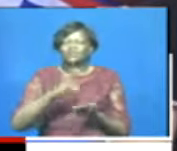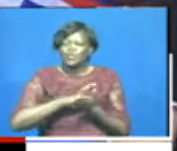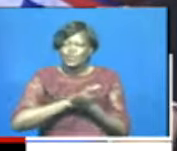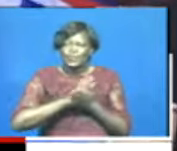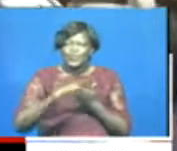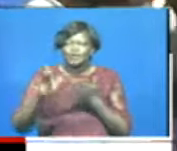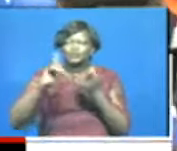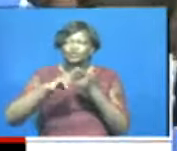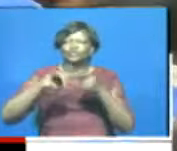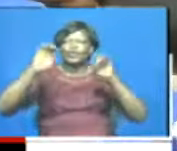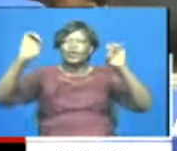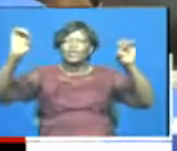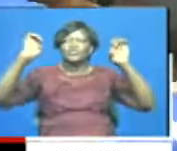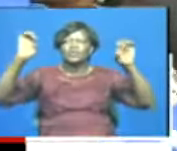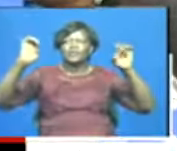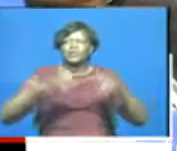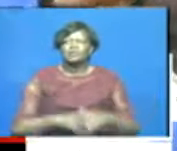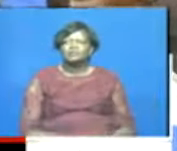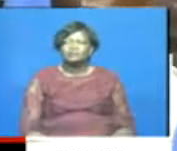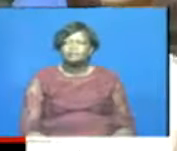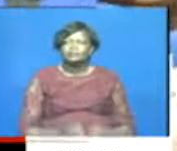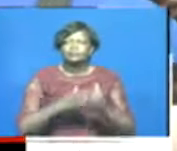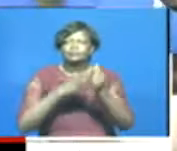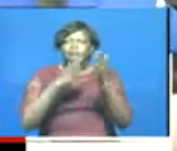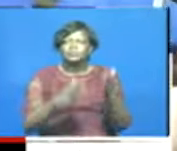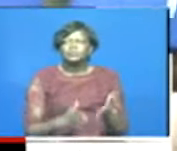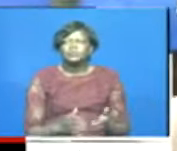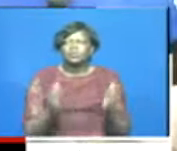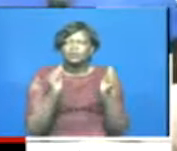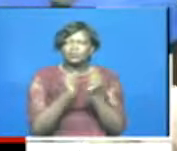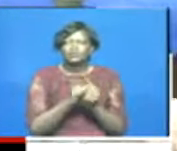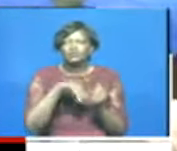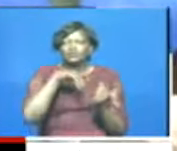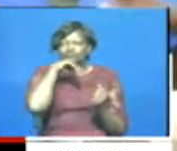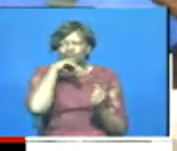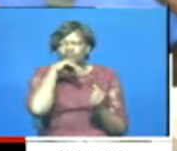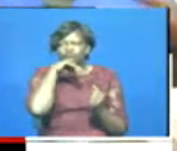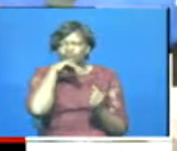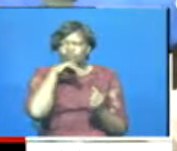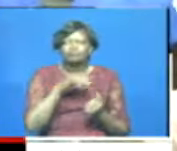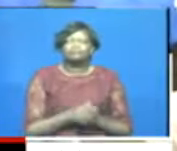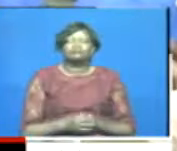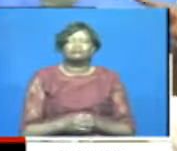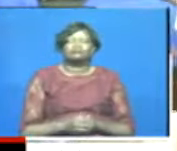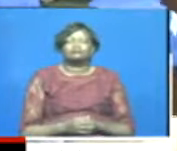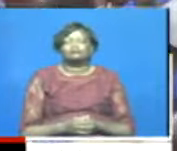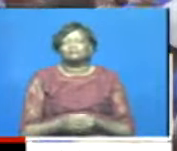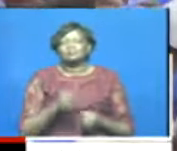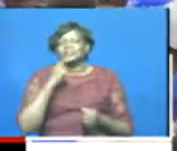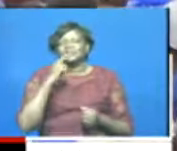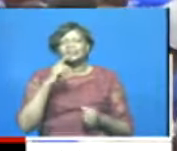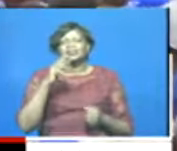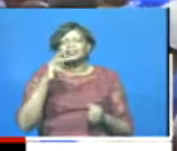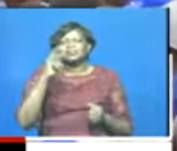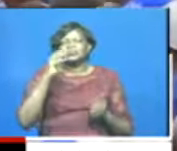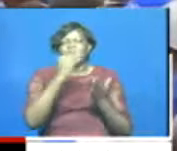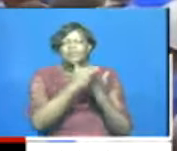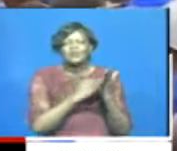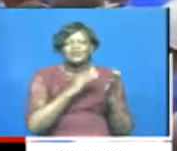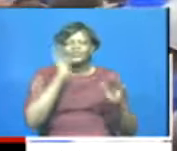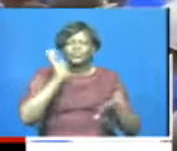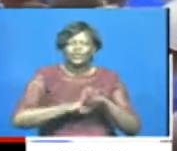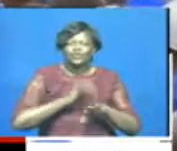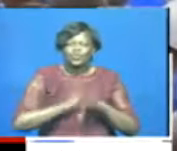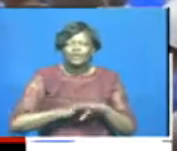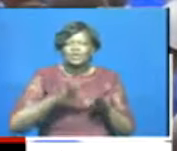Dishababa. Leaders accompanying Odinga praised the Azimio la Umoja manifesto and explained to the voters how